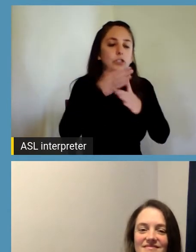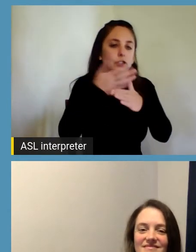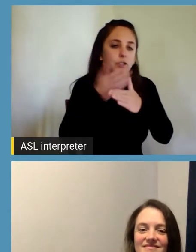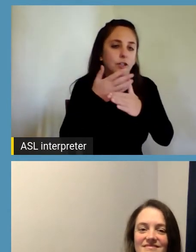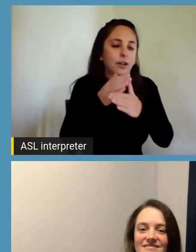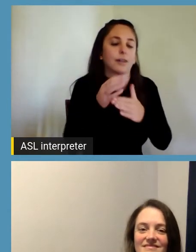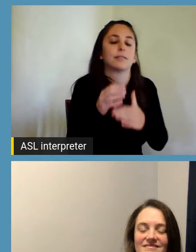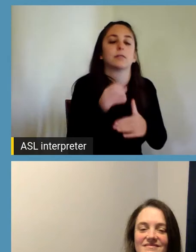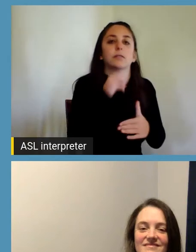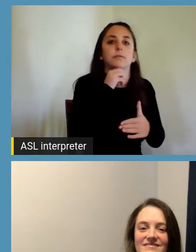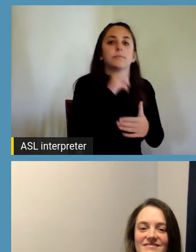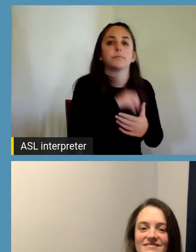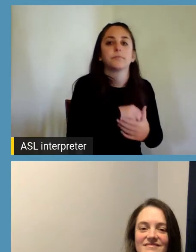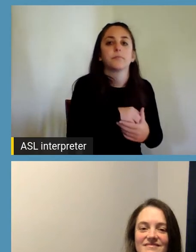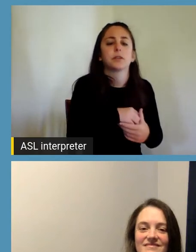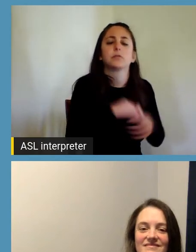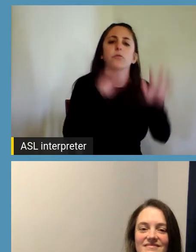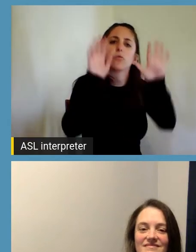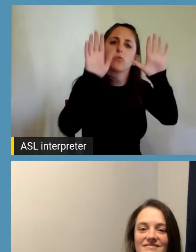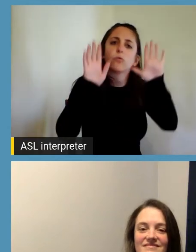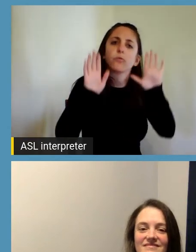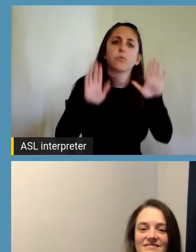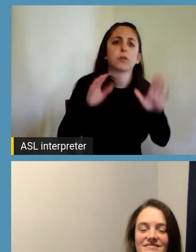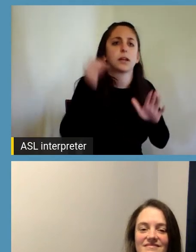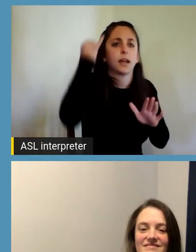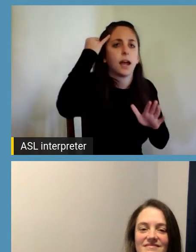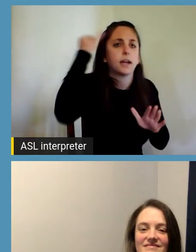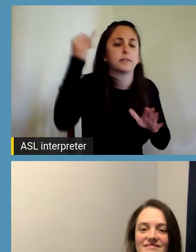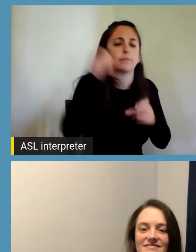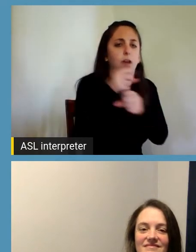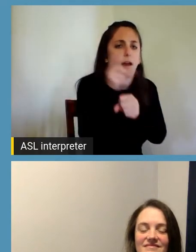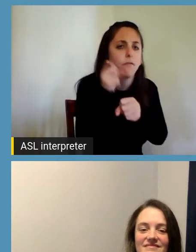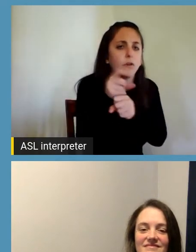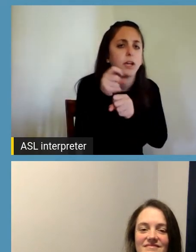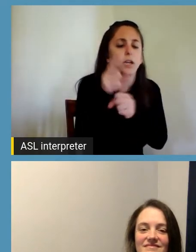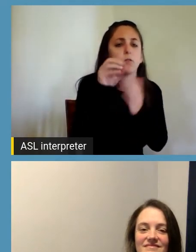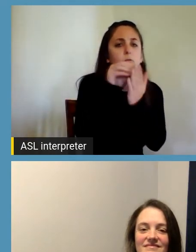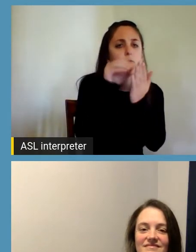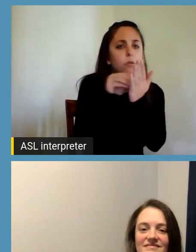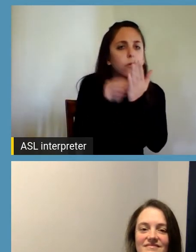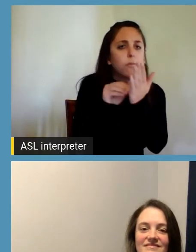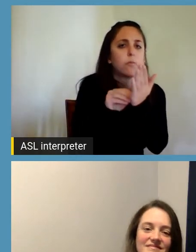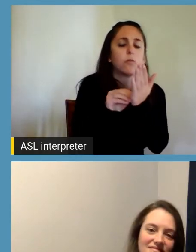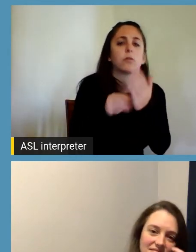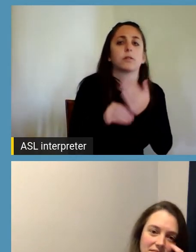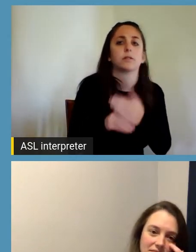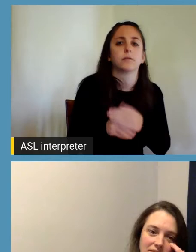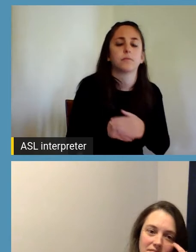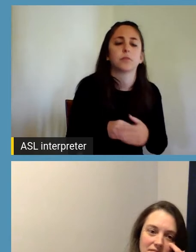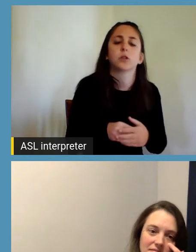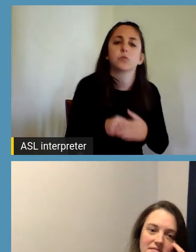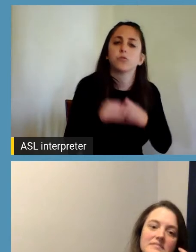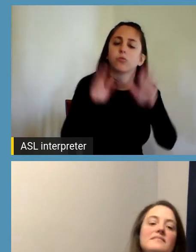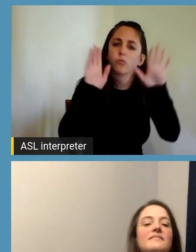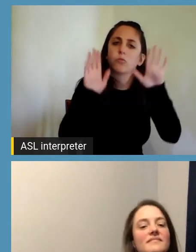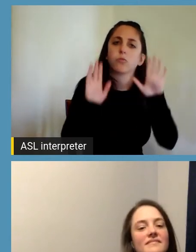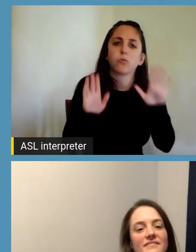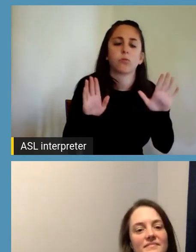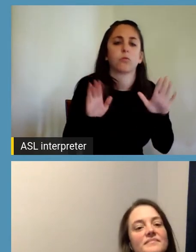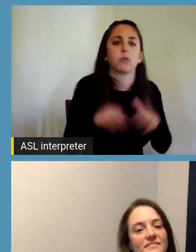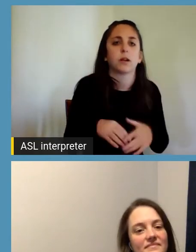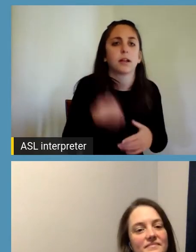Absolutely, and a great idea to share that in your annual report too. Not just even for your board members, but perhaps for your general